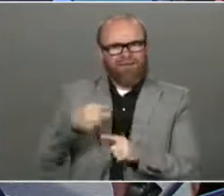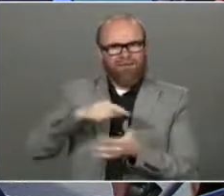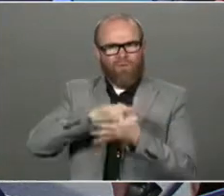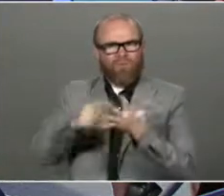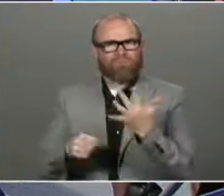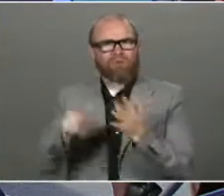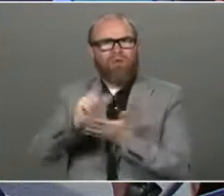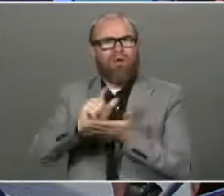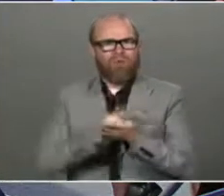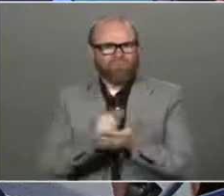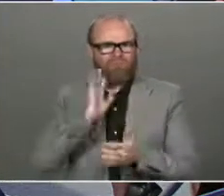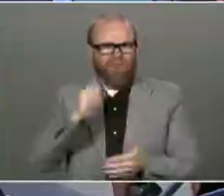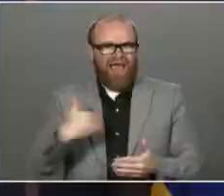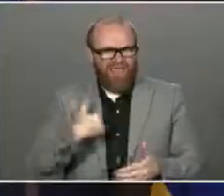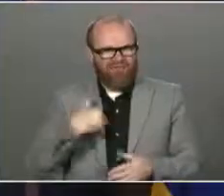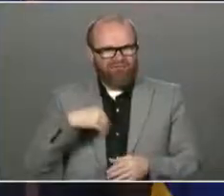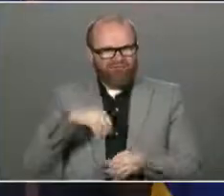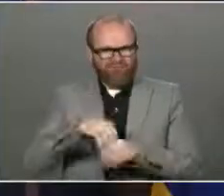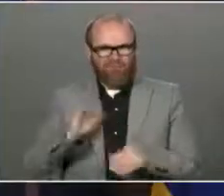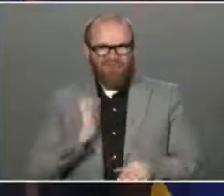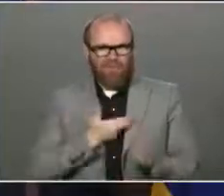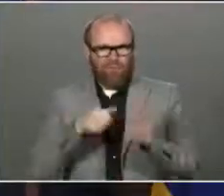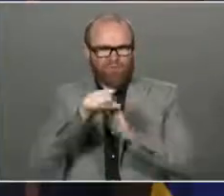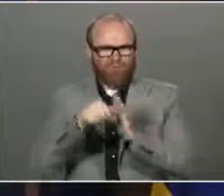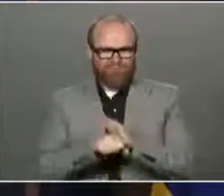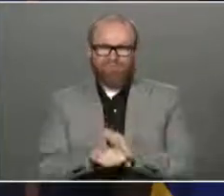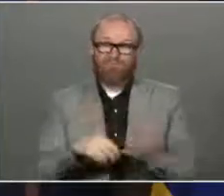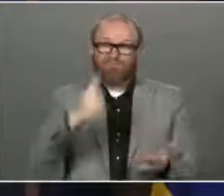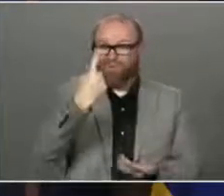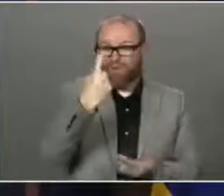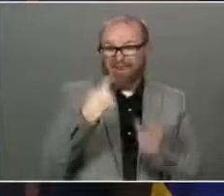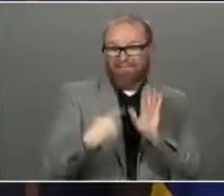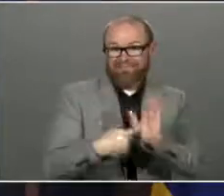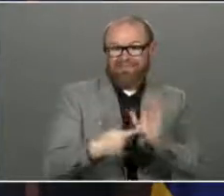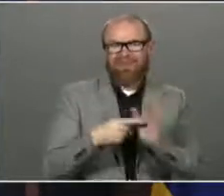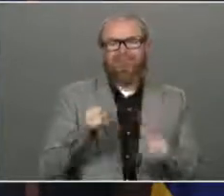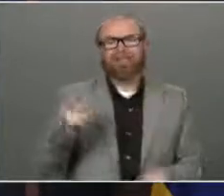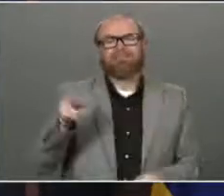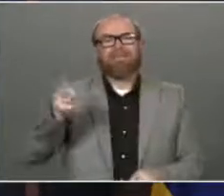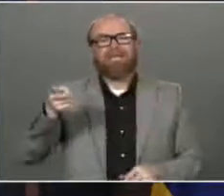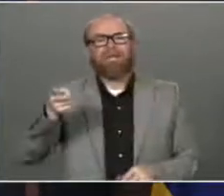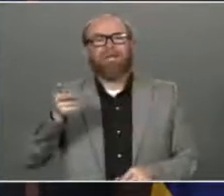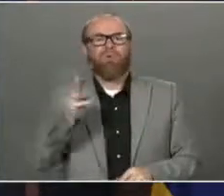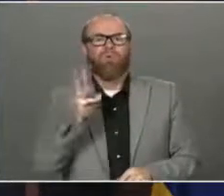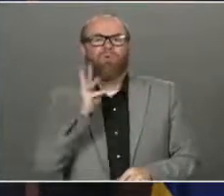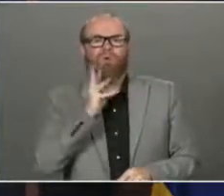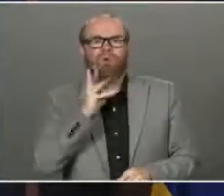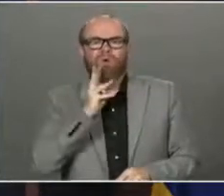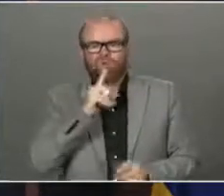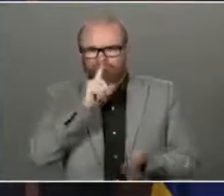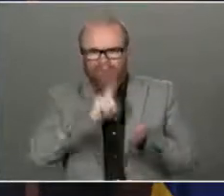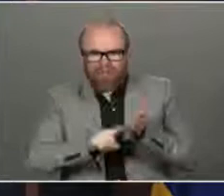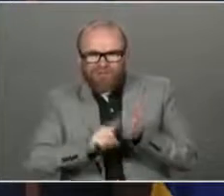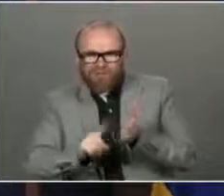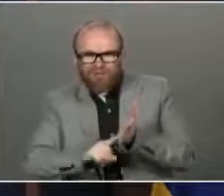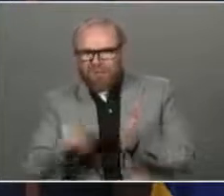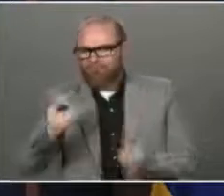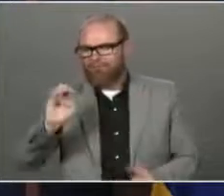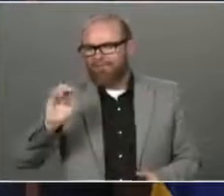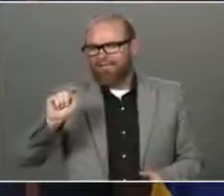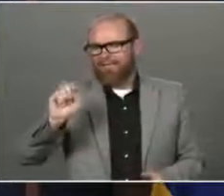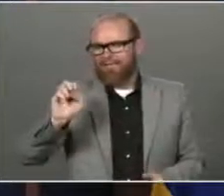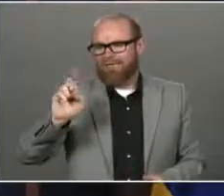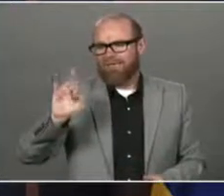we've passed will have in place. An example of this is the secondary water metering, where we've installed secondary meters. We've seen an